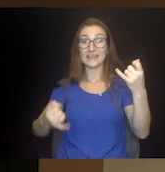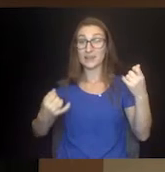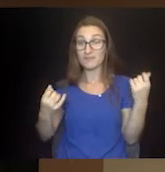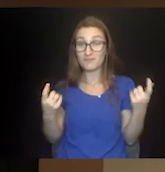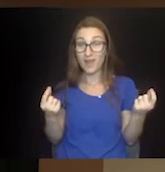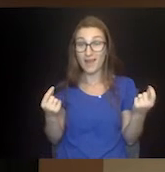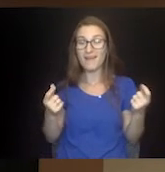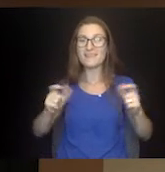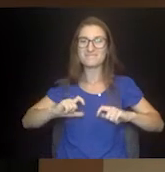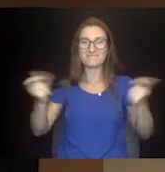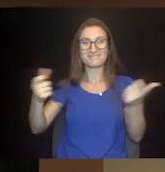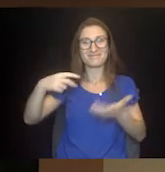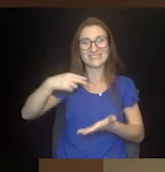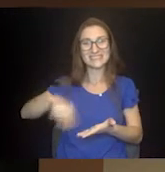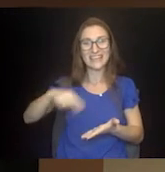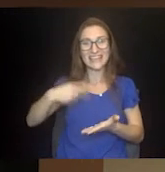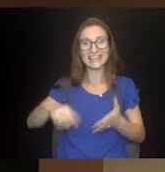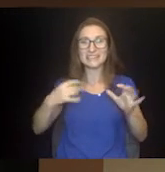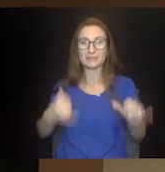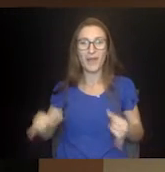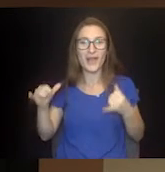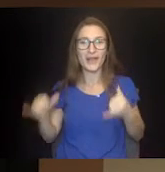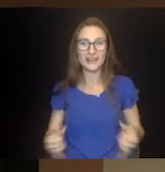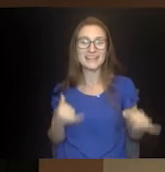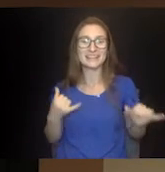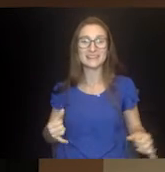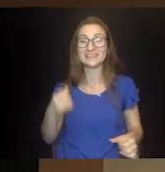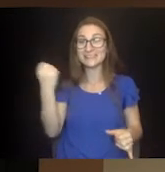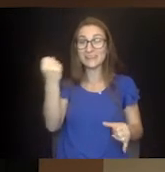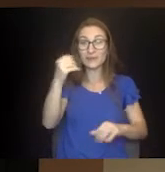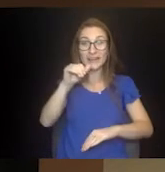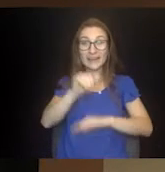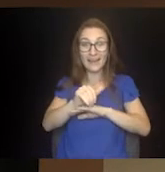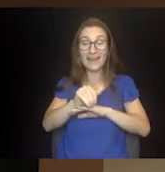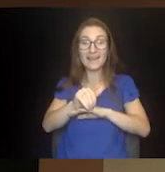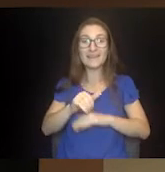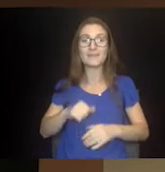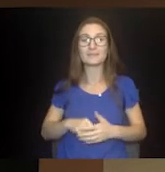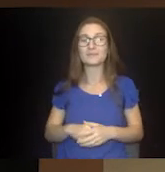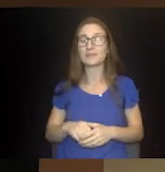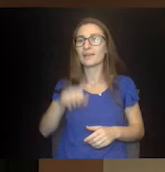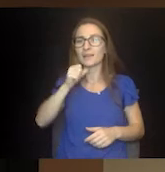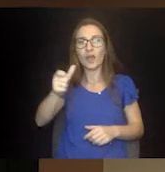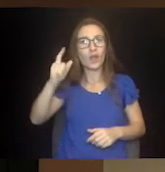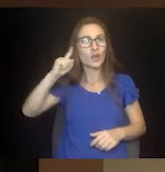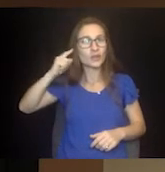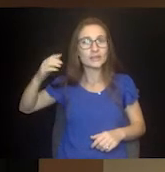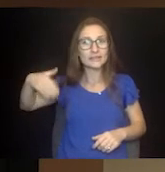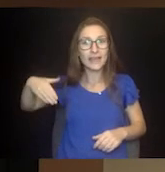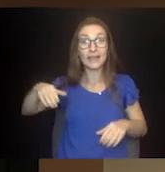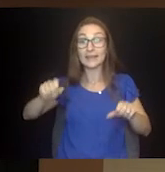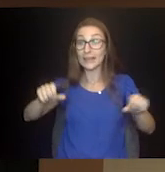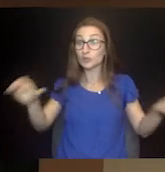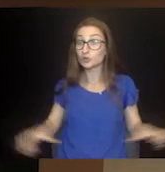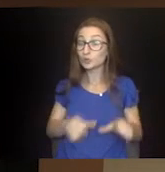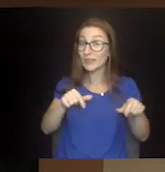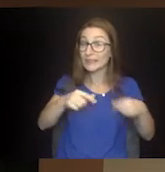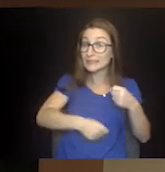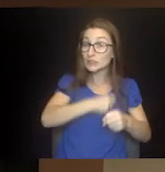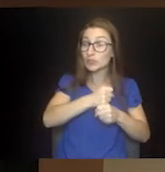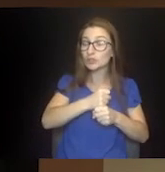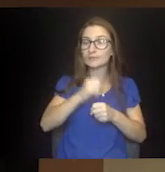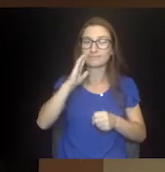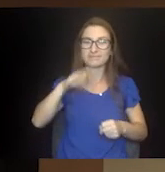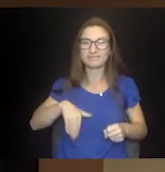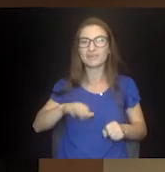though, which we always have a big dance party on Saturday night. I actually have not heard yet if we're